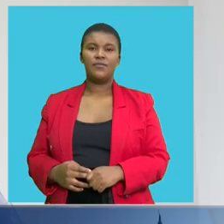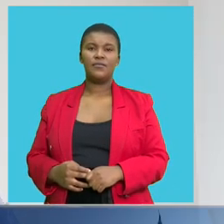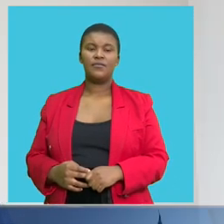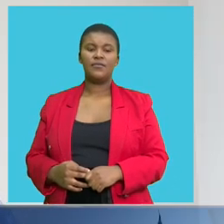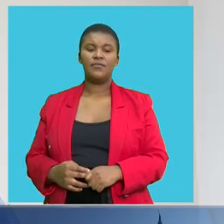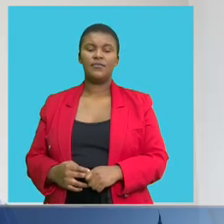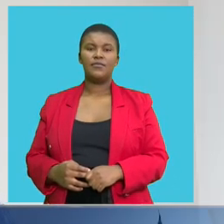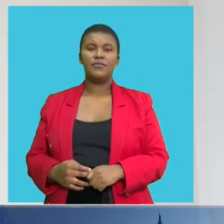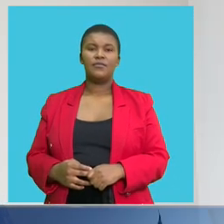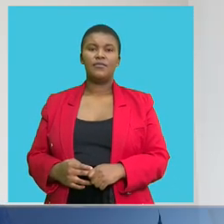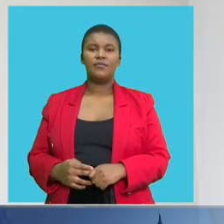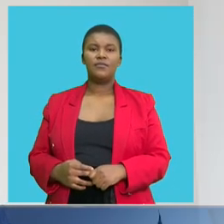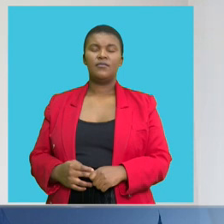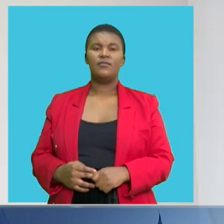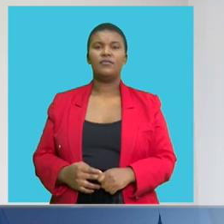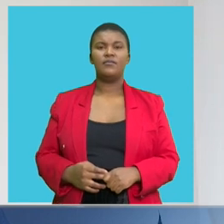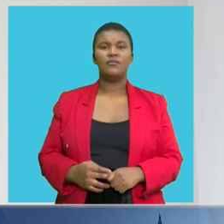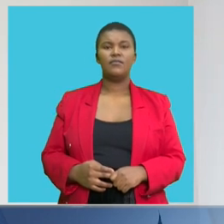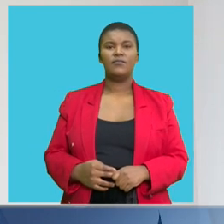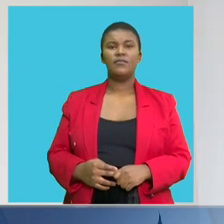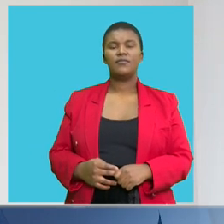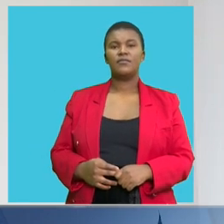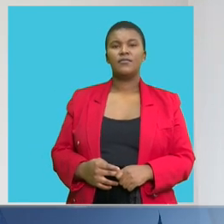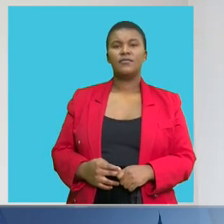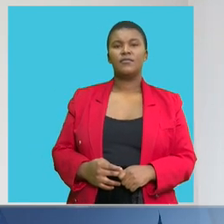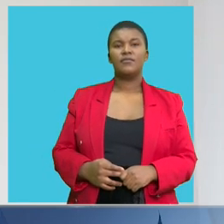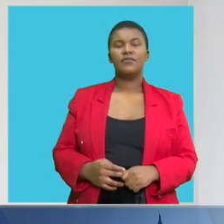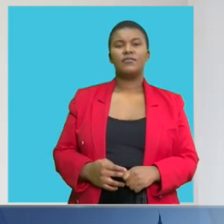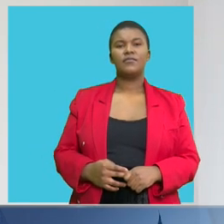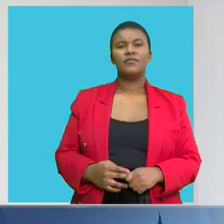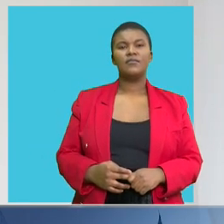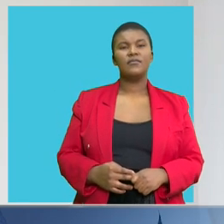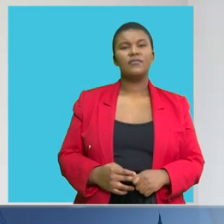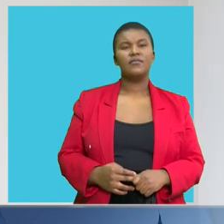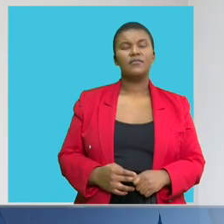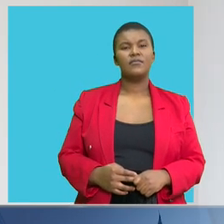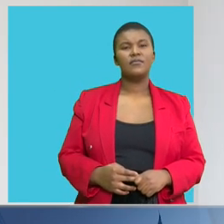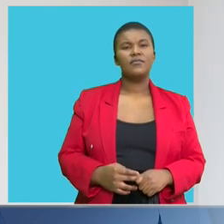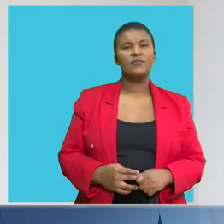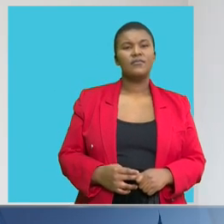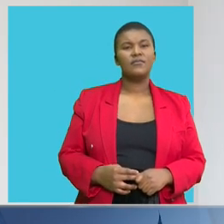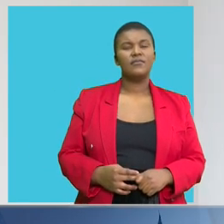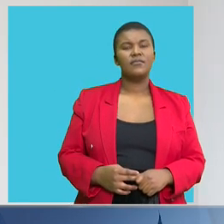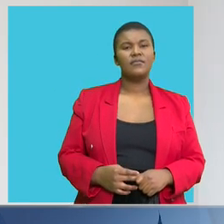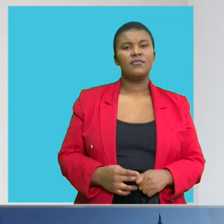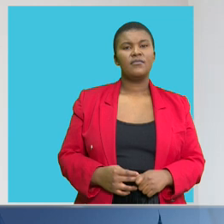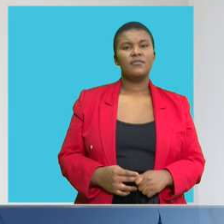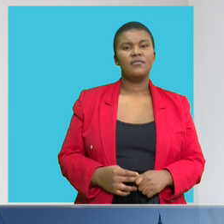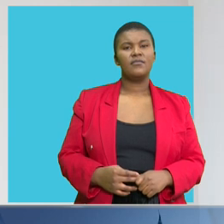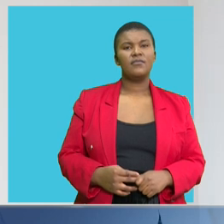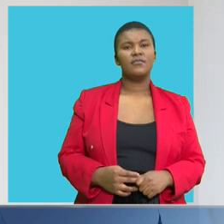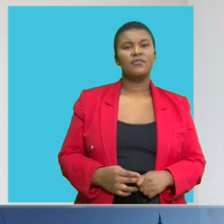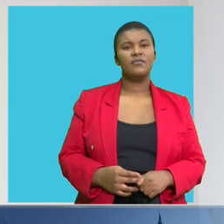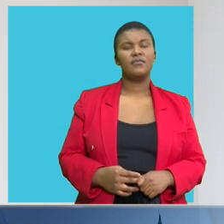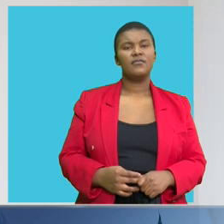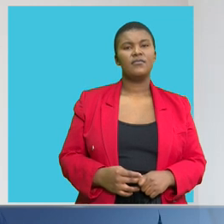South Africa reached the watershed moment in the last few days with the formation of a government of national unity, bringing 11 parties